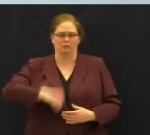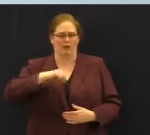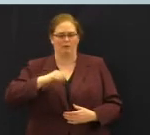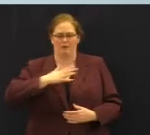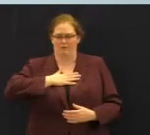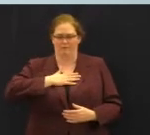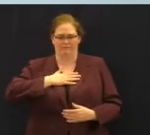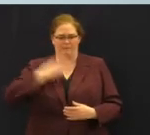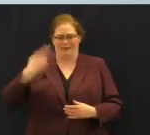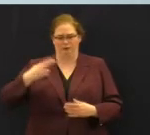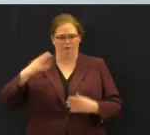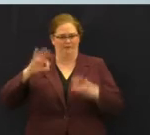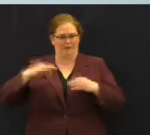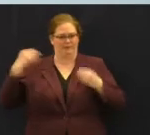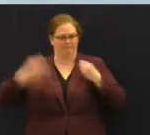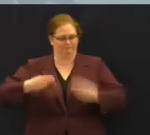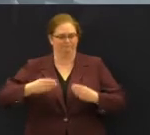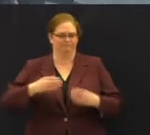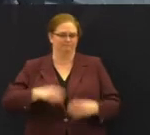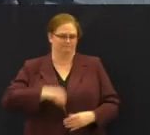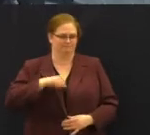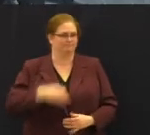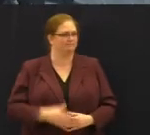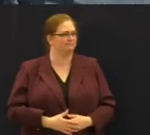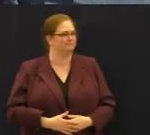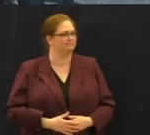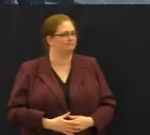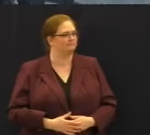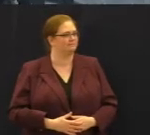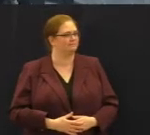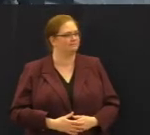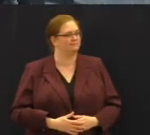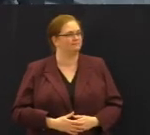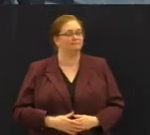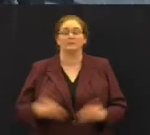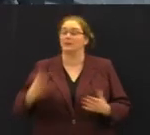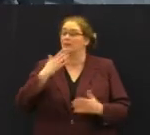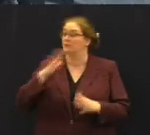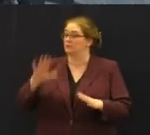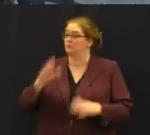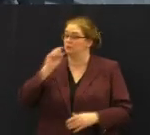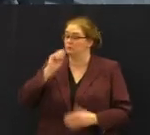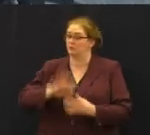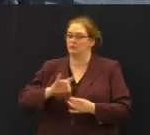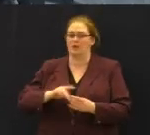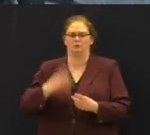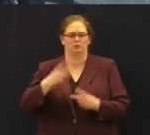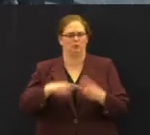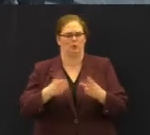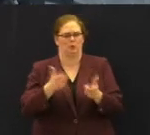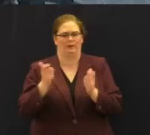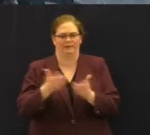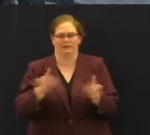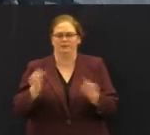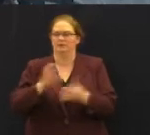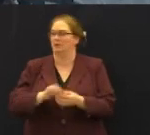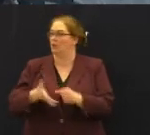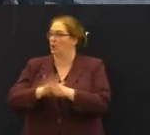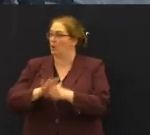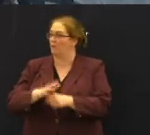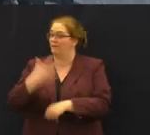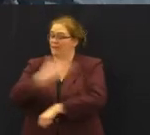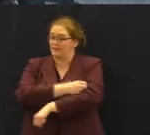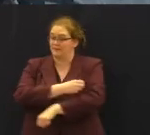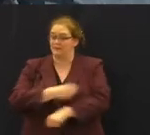much. Thank you. Thank you for sharing that. That's an important story. I just have two quick things that have to do with the COVID vaccine. We